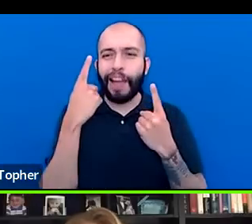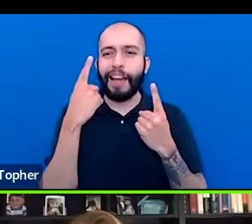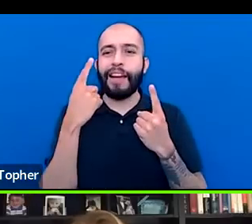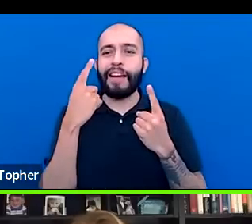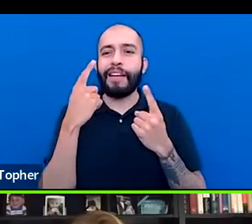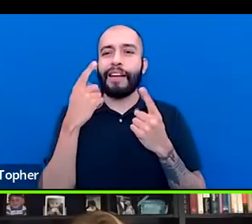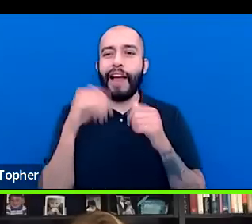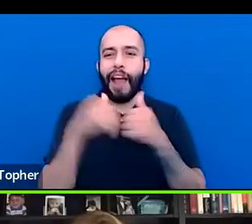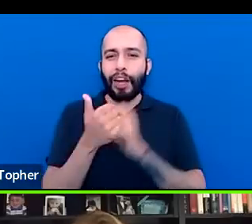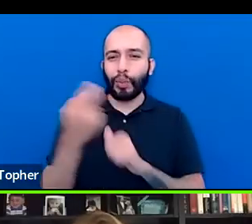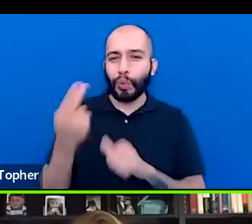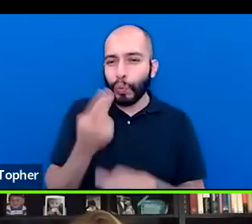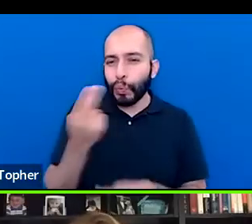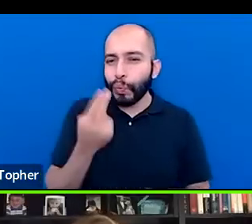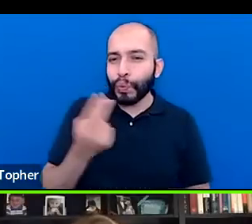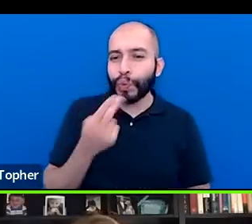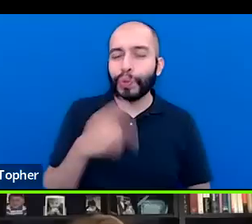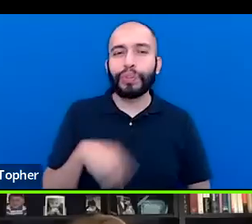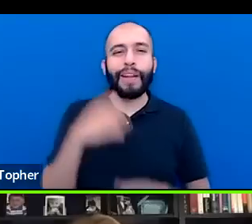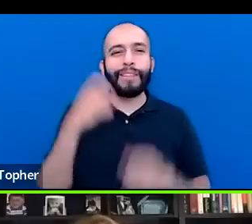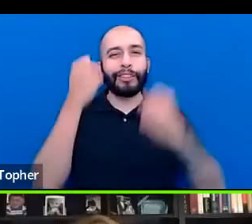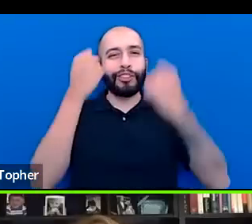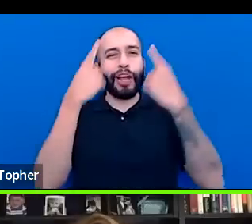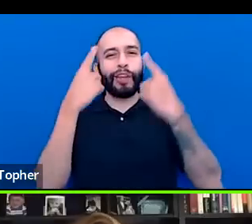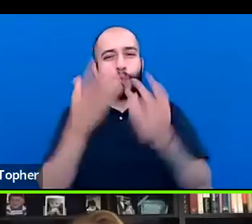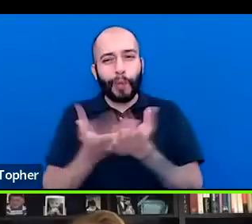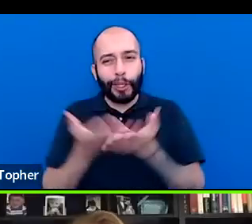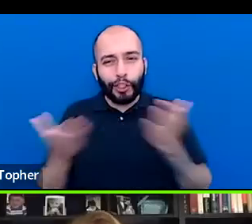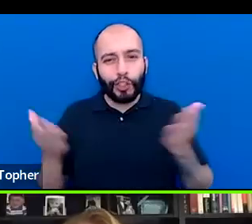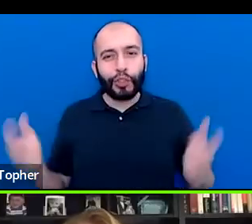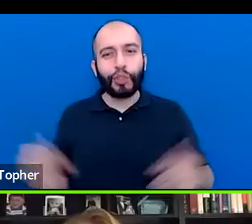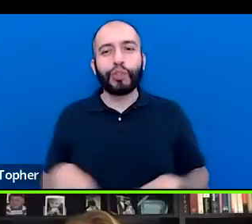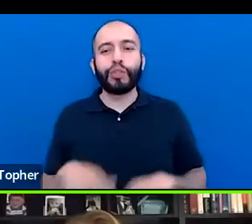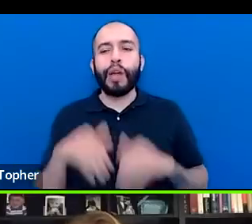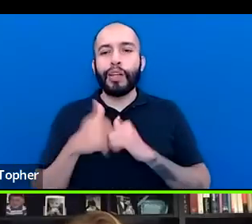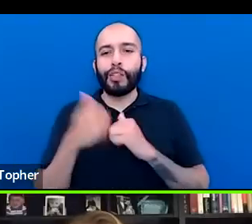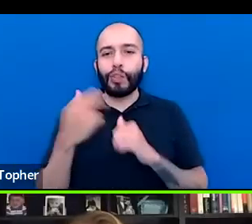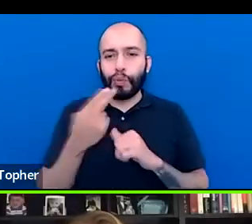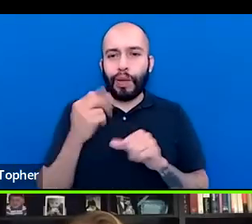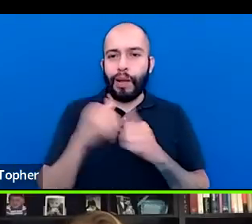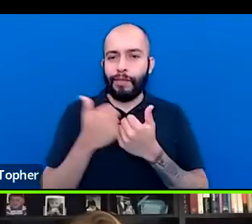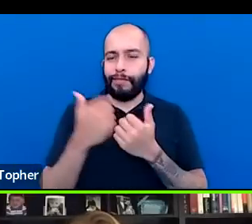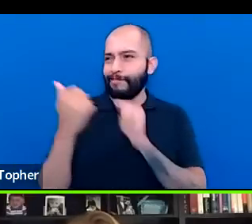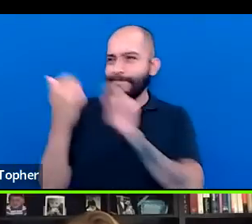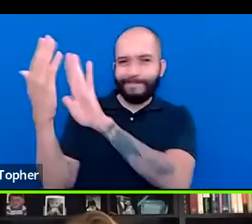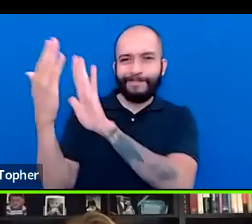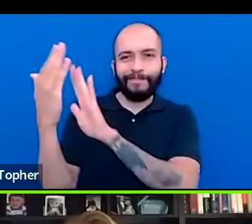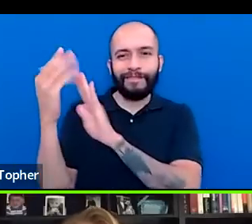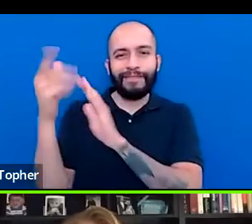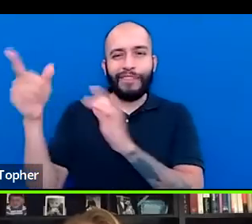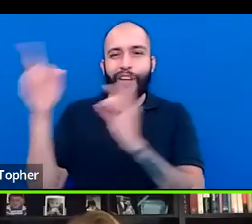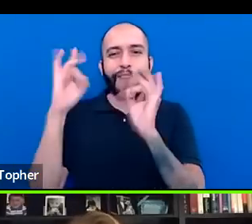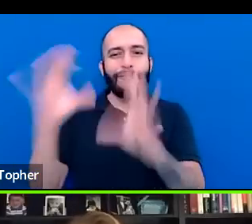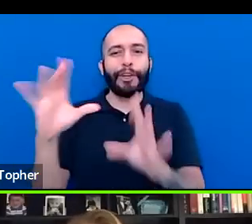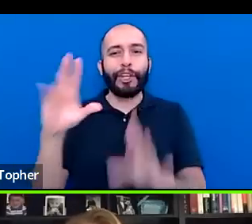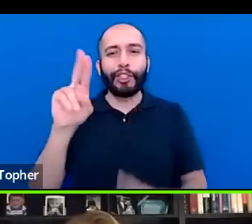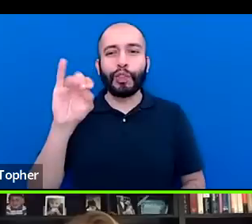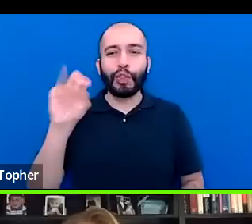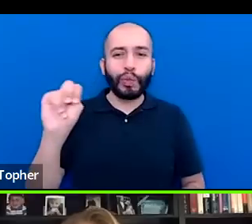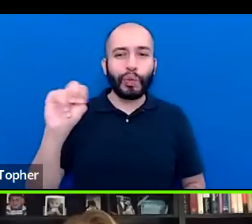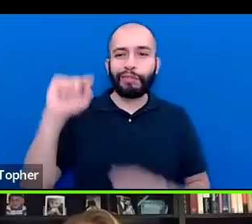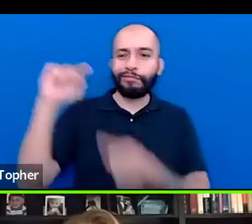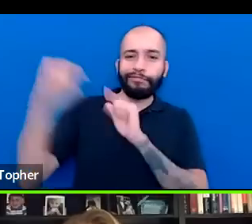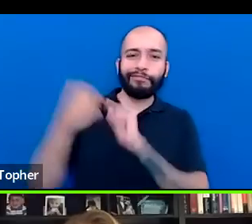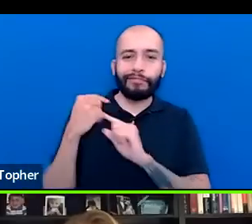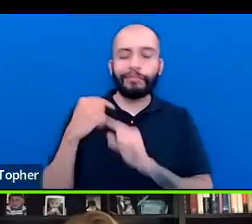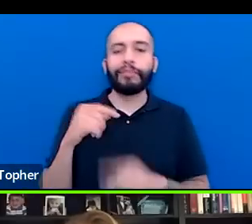of horrible union busting, and actually just help workers everywhere who want to form their unions, get them their unions, get